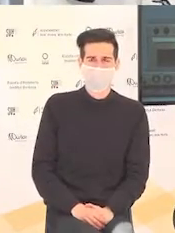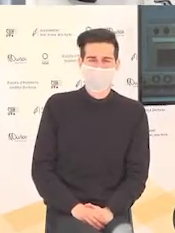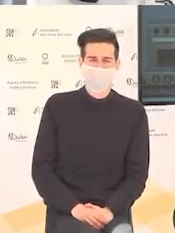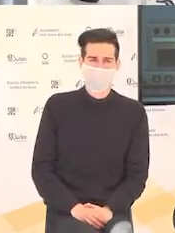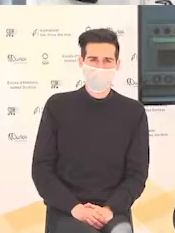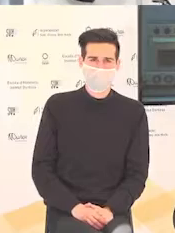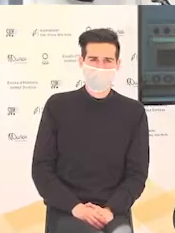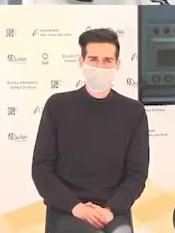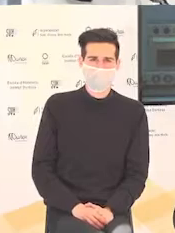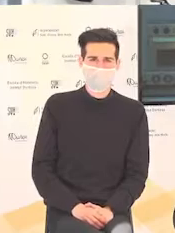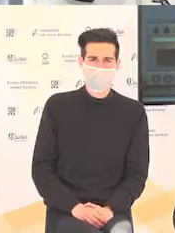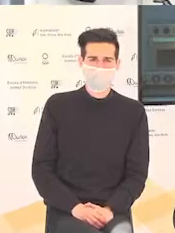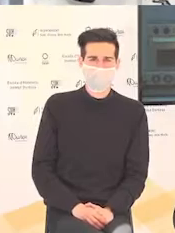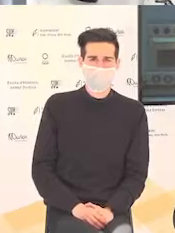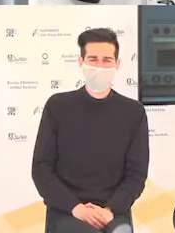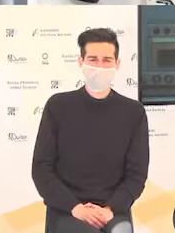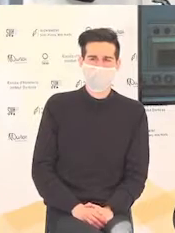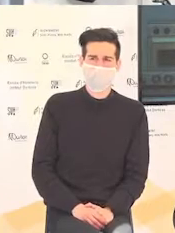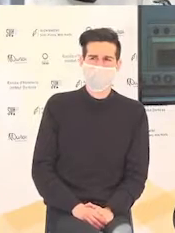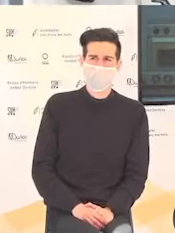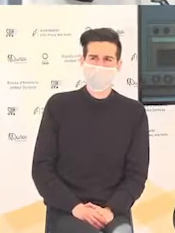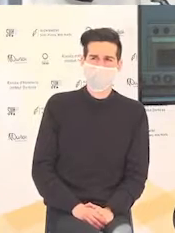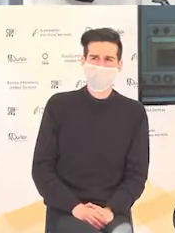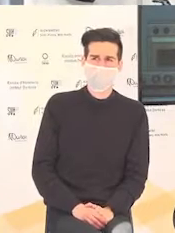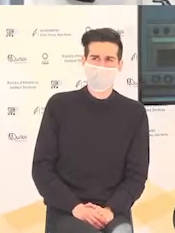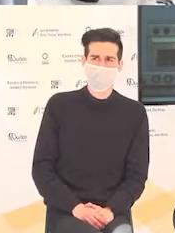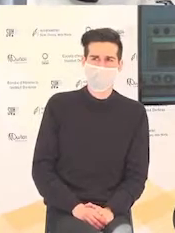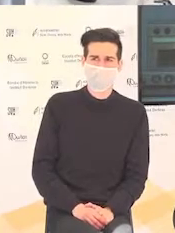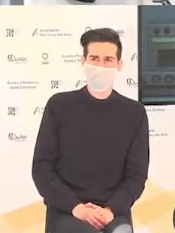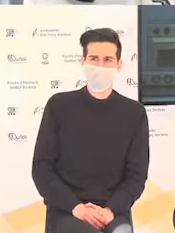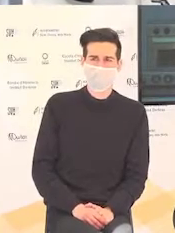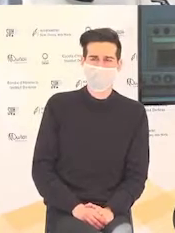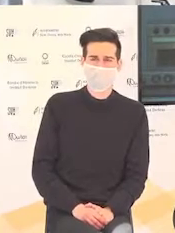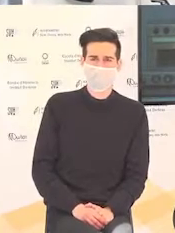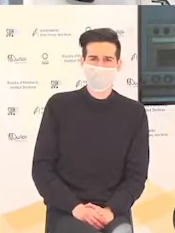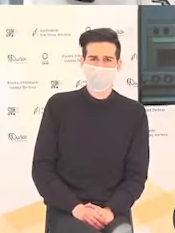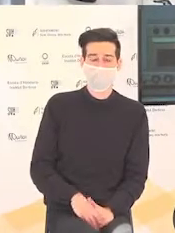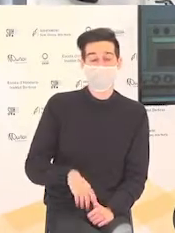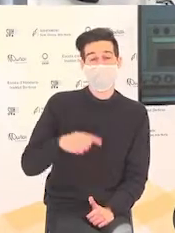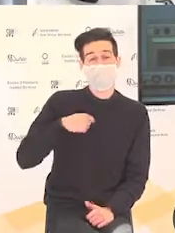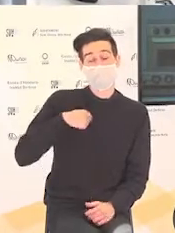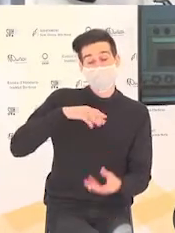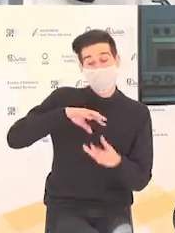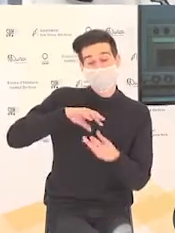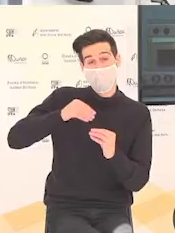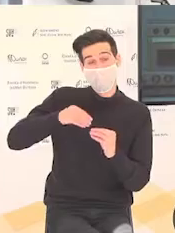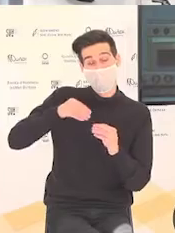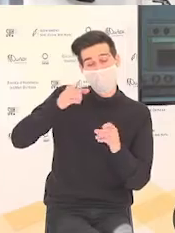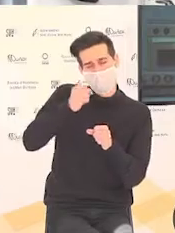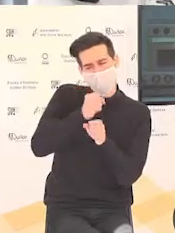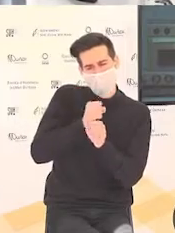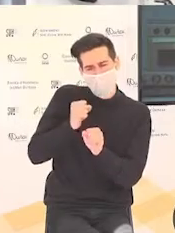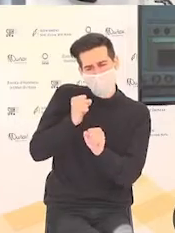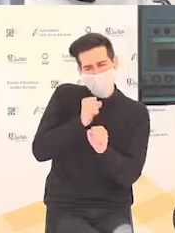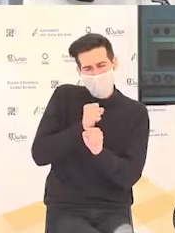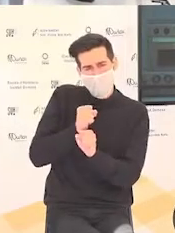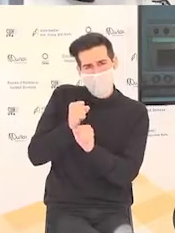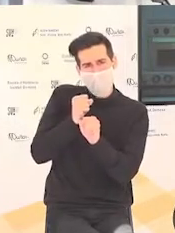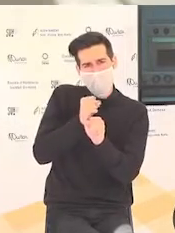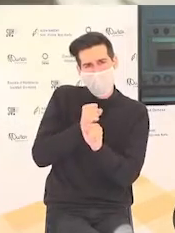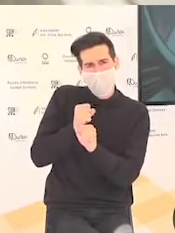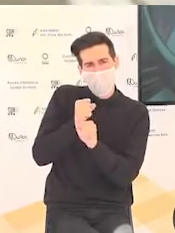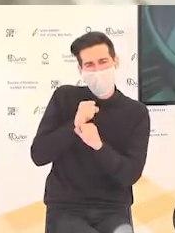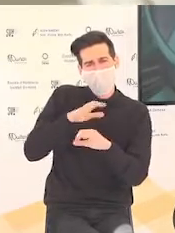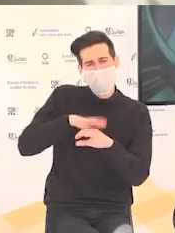stick. I'm going to put the ball down and then I'm going to pipe with the big one on the top. Voy a aplicar un poquito con la manga simplemente para que se agarre bien y